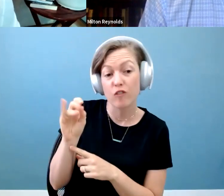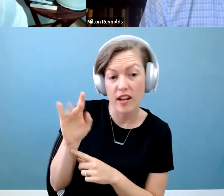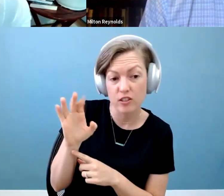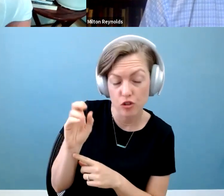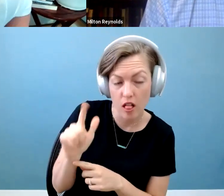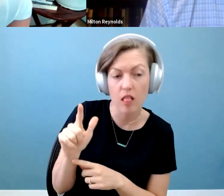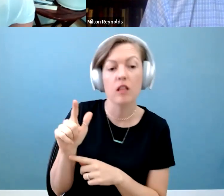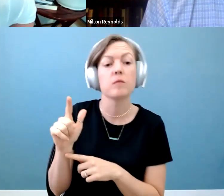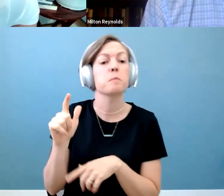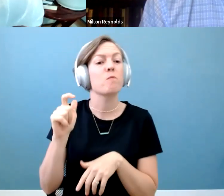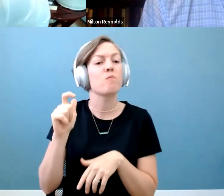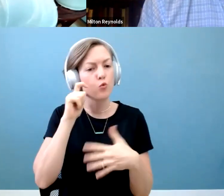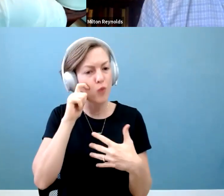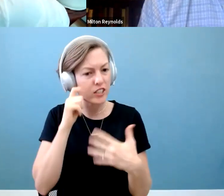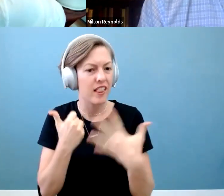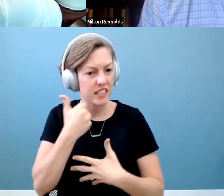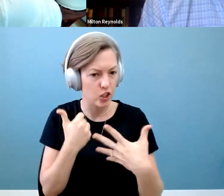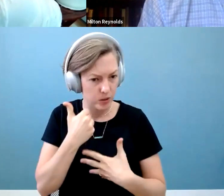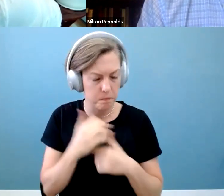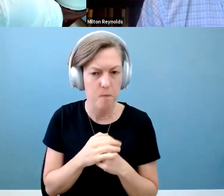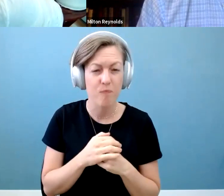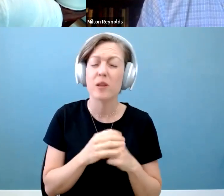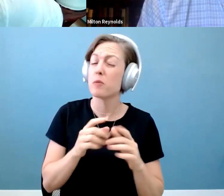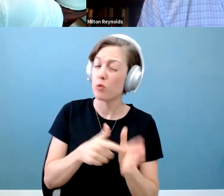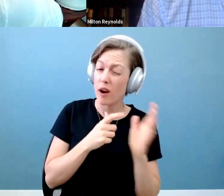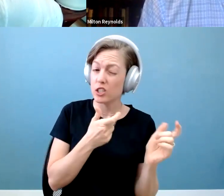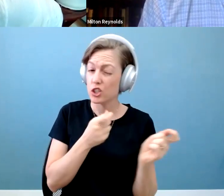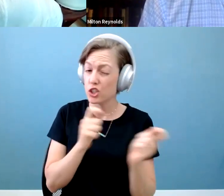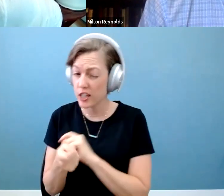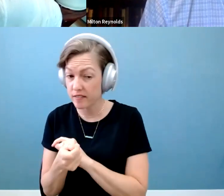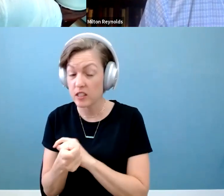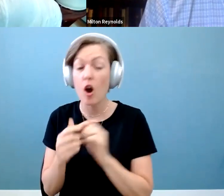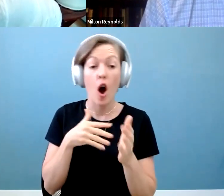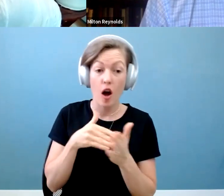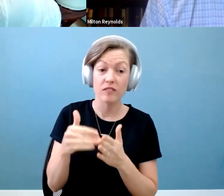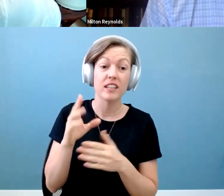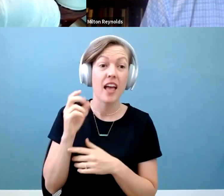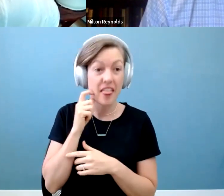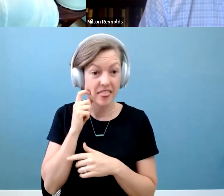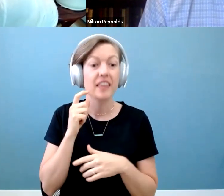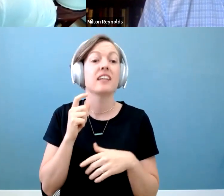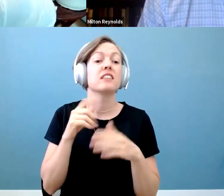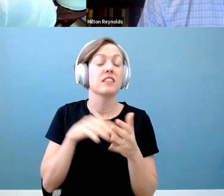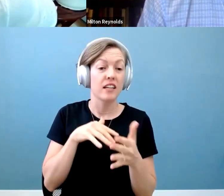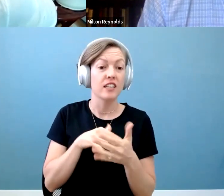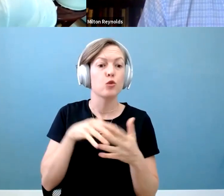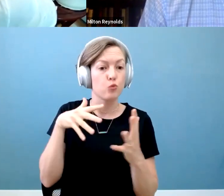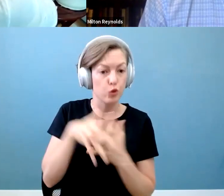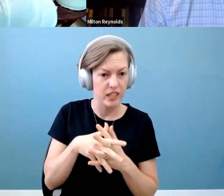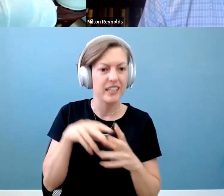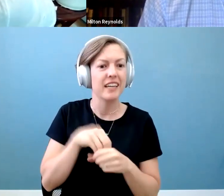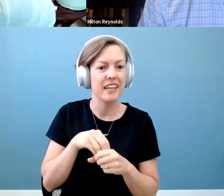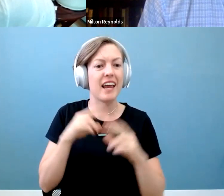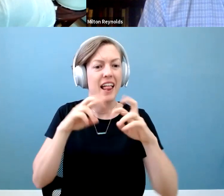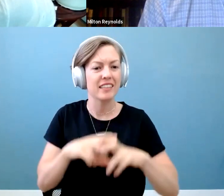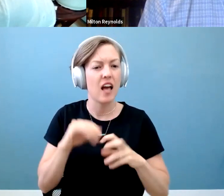but it would require a shift. Oftentimes, ethnic studies programs are rooted in analysis of identity. And what I'm making the argument for